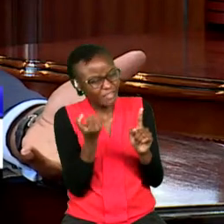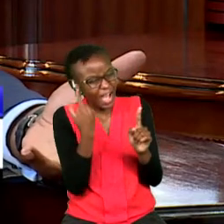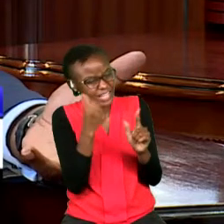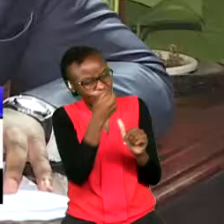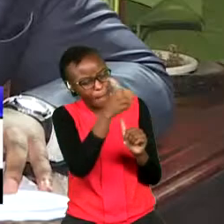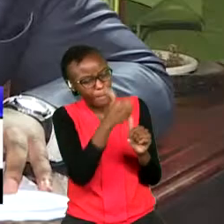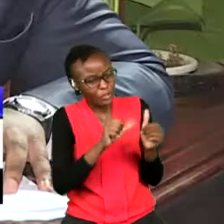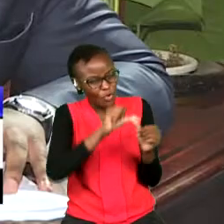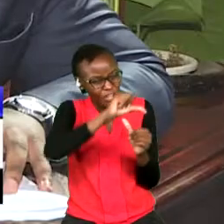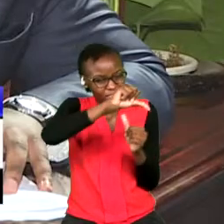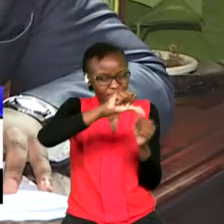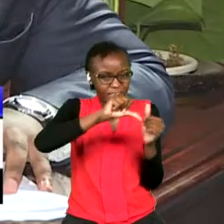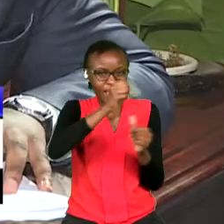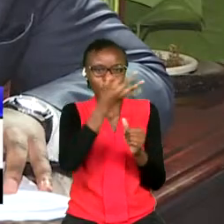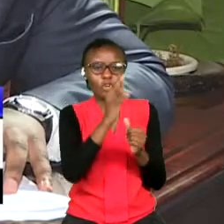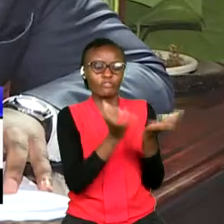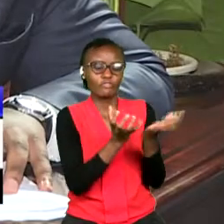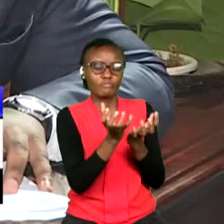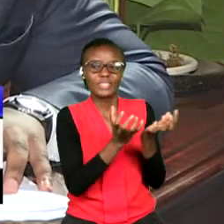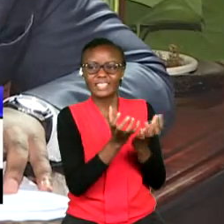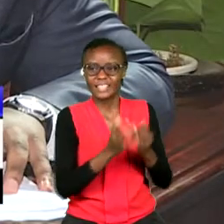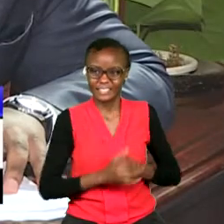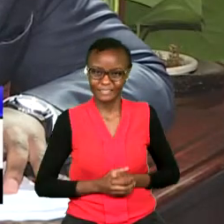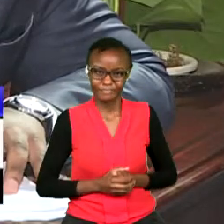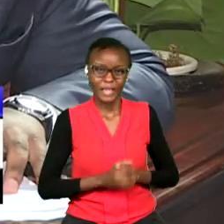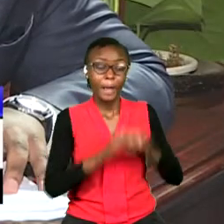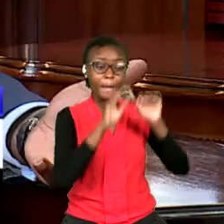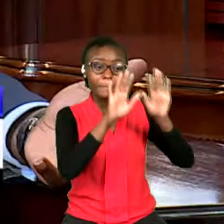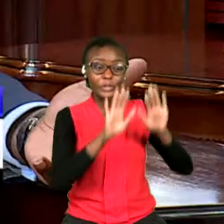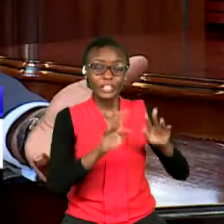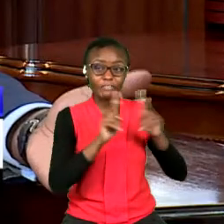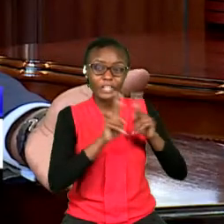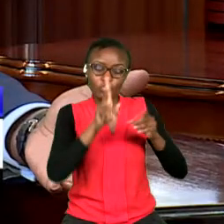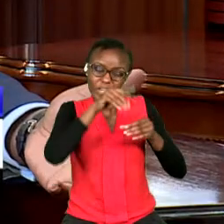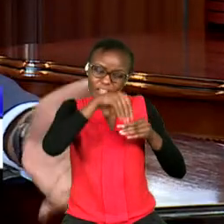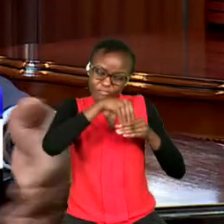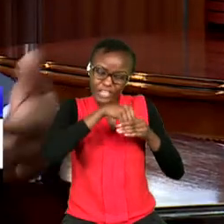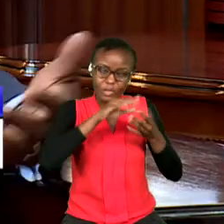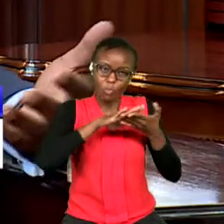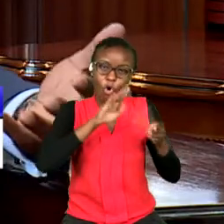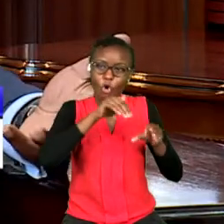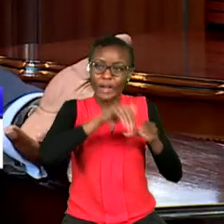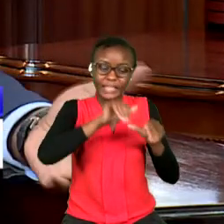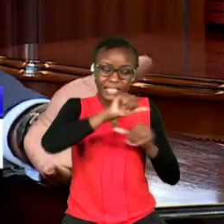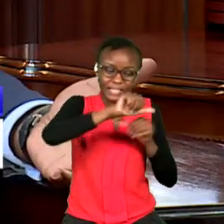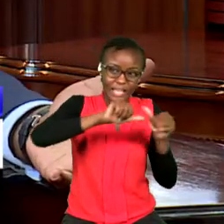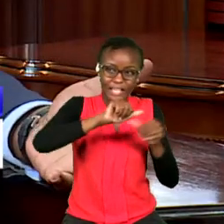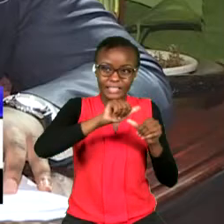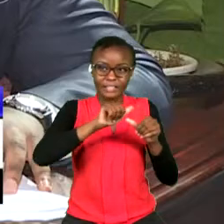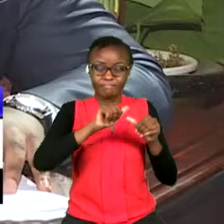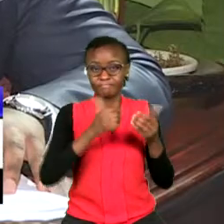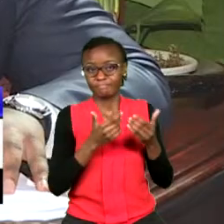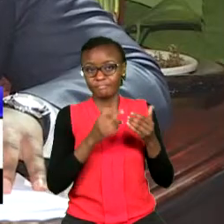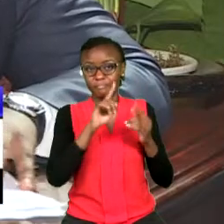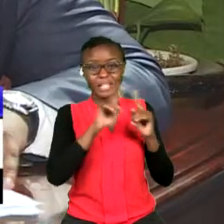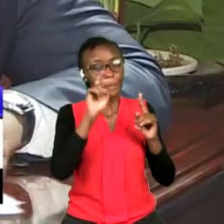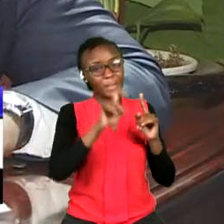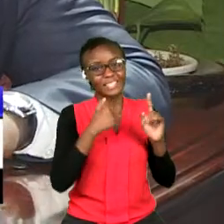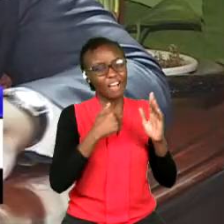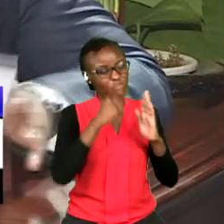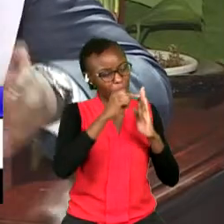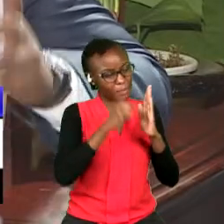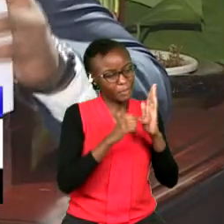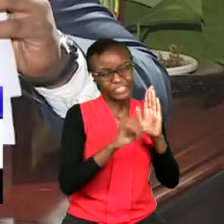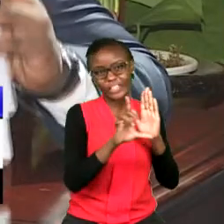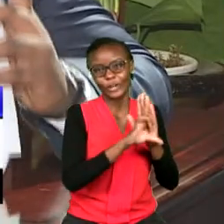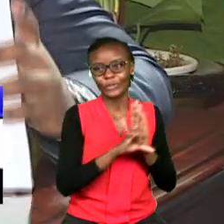where all of us need to invest a little bit more better, and that is about principles. Dr. James Mwangi, that